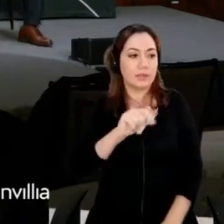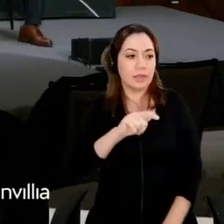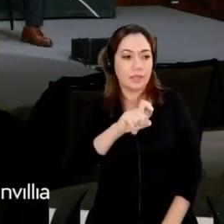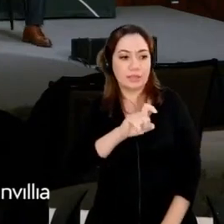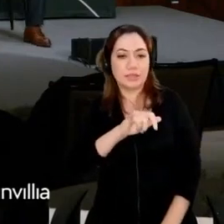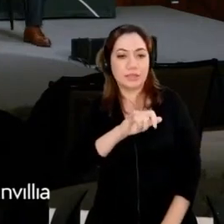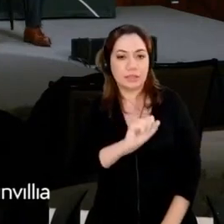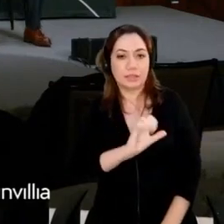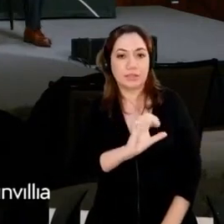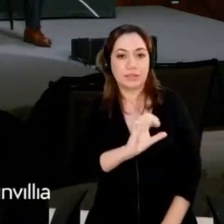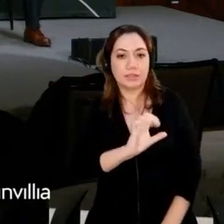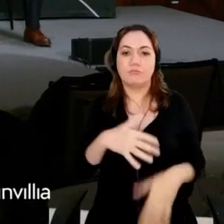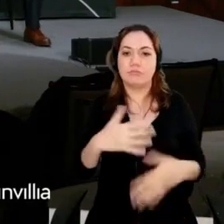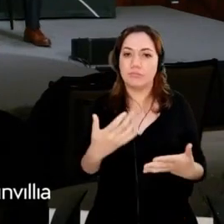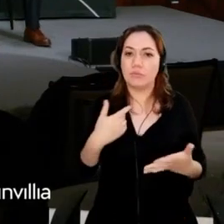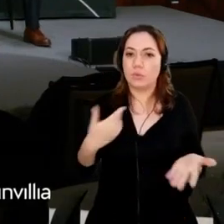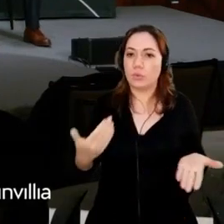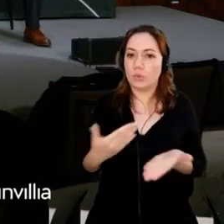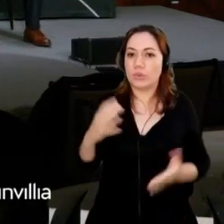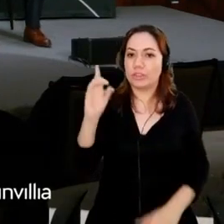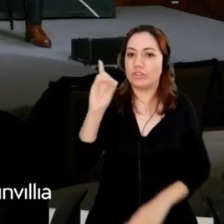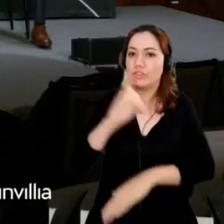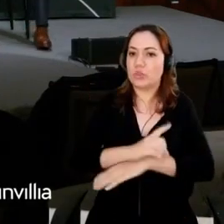What an incredible day so far, isn't it?